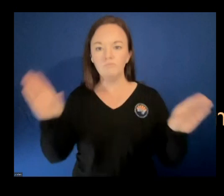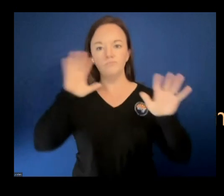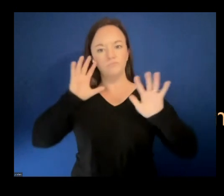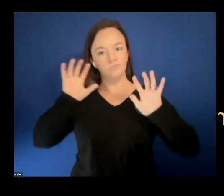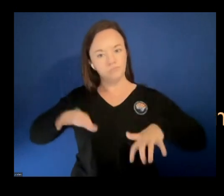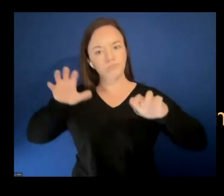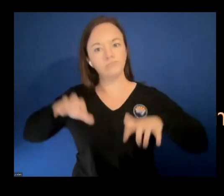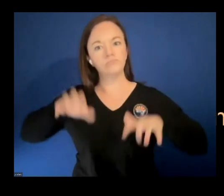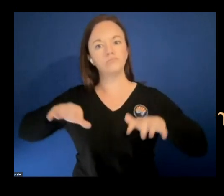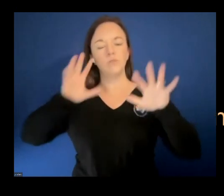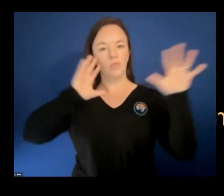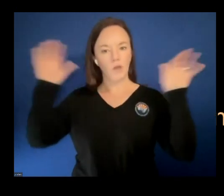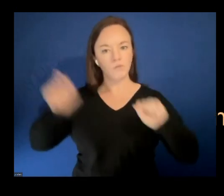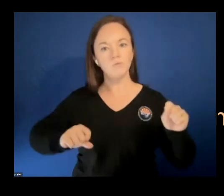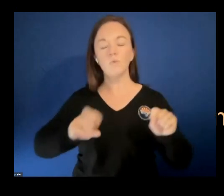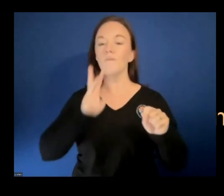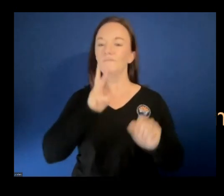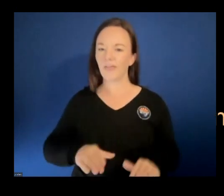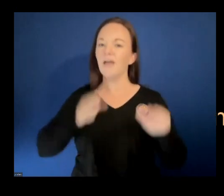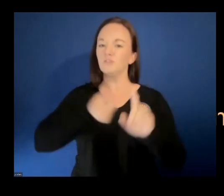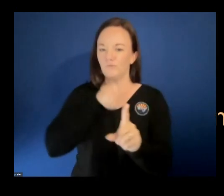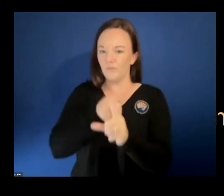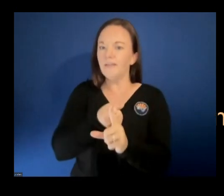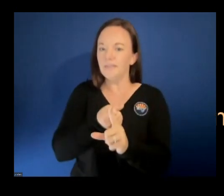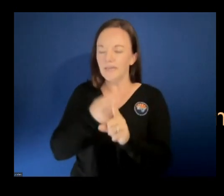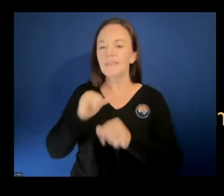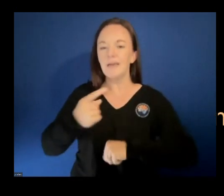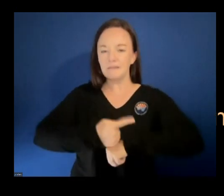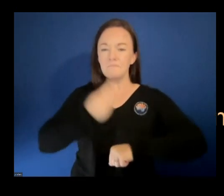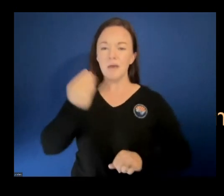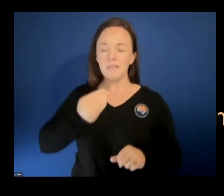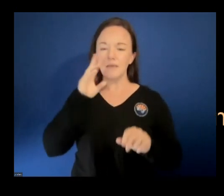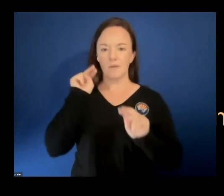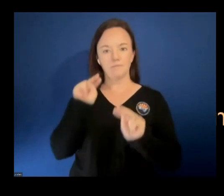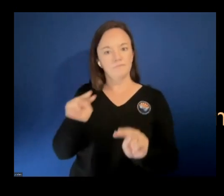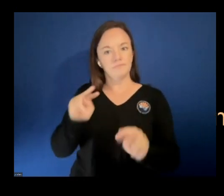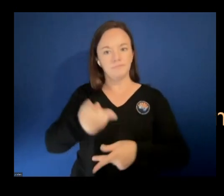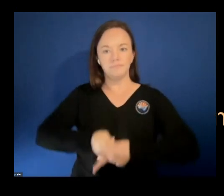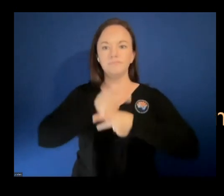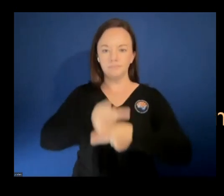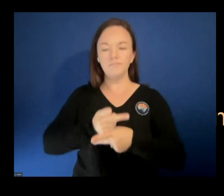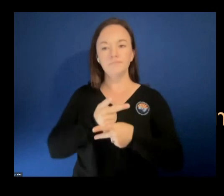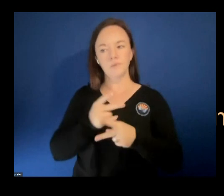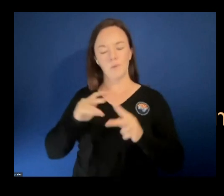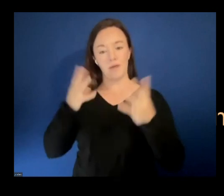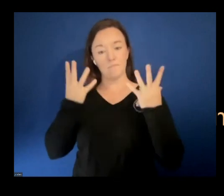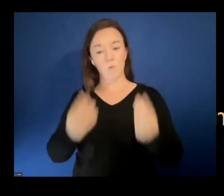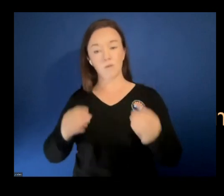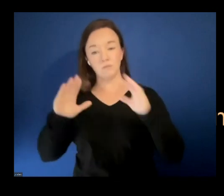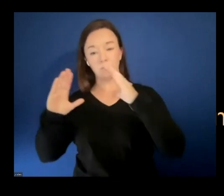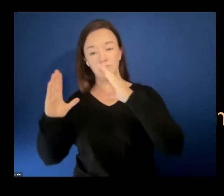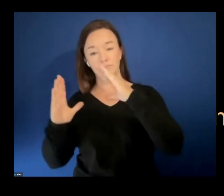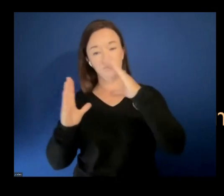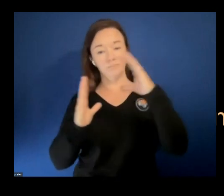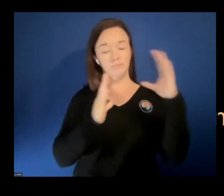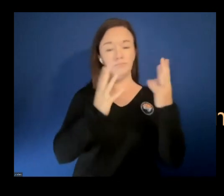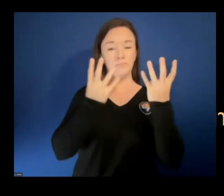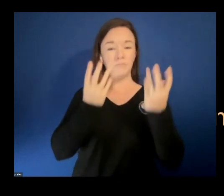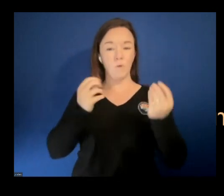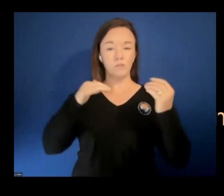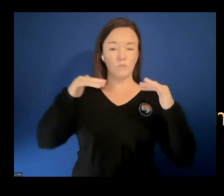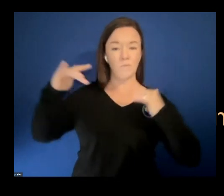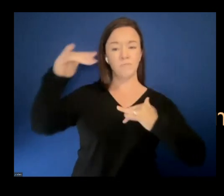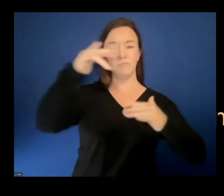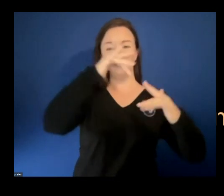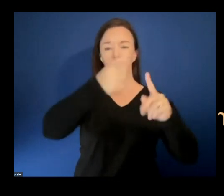and potential flash flooding. That's a day we're going to have to watch carefully because as that moisture band, there's so much moisture in the atmosphere, any of these